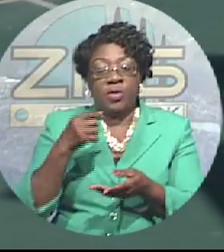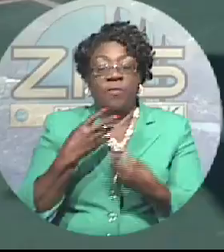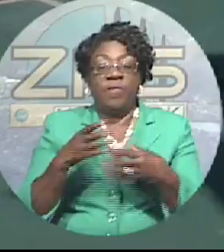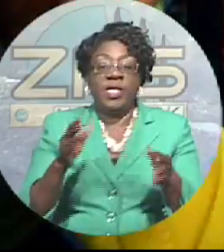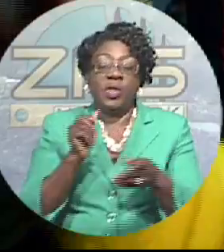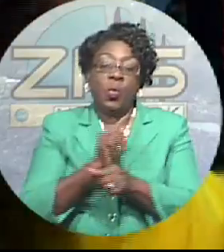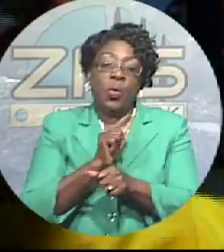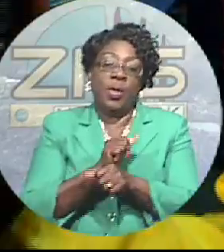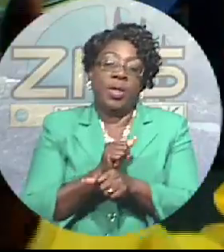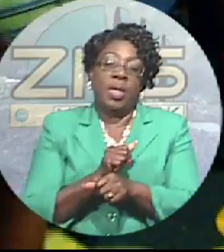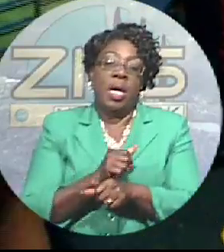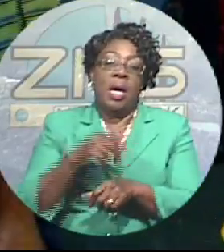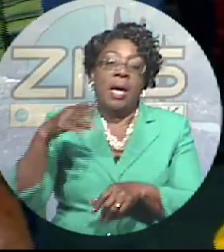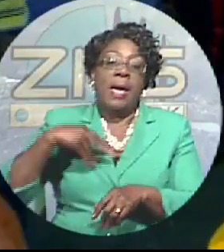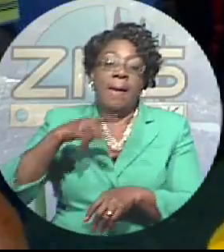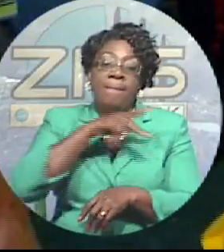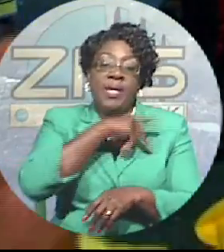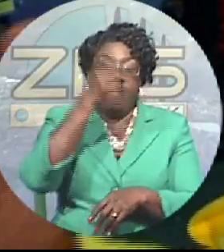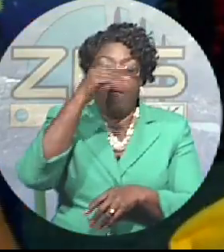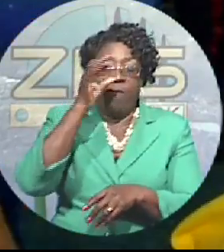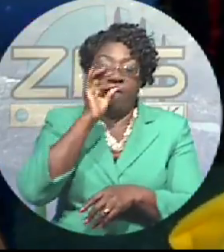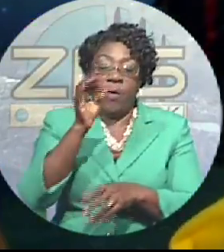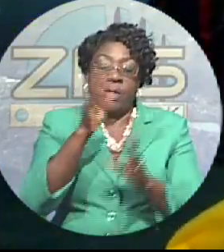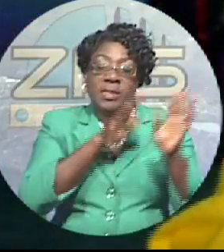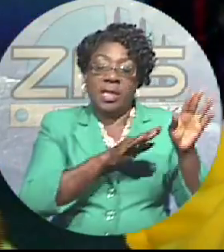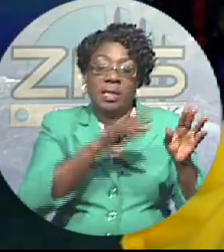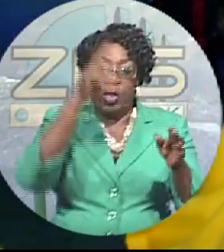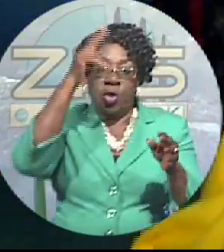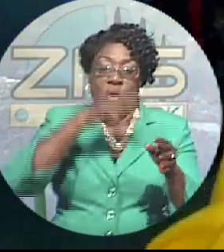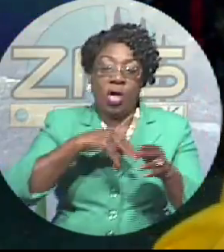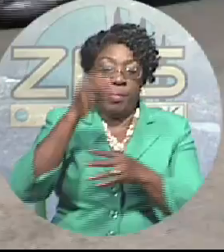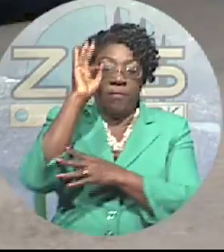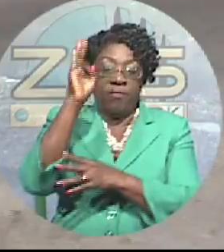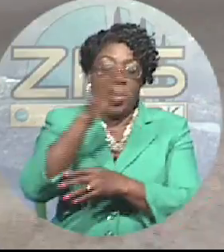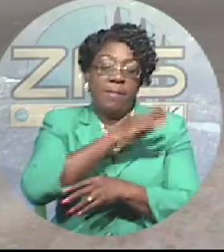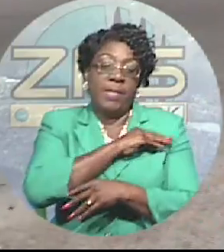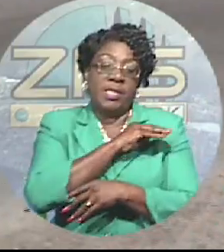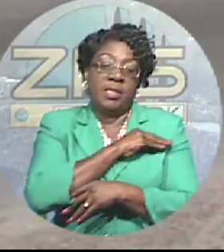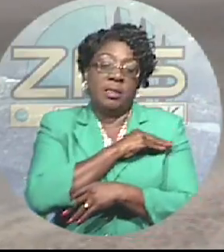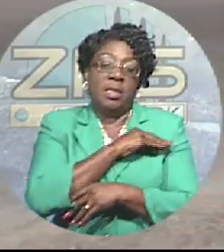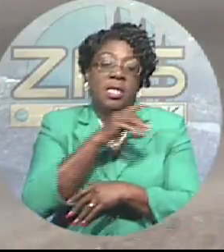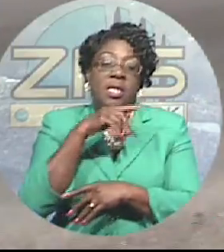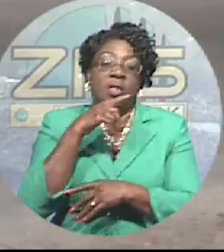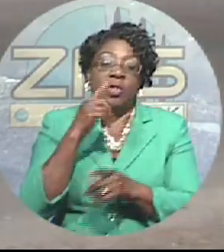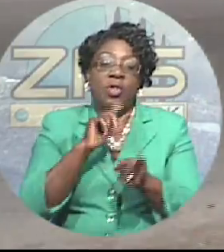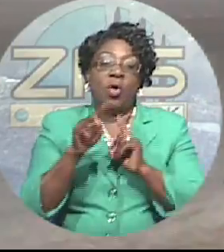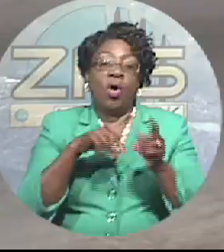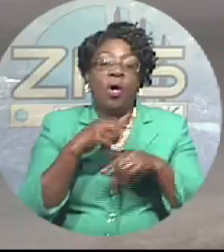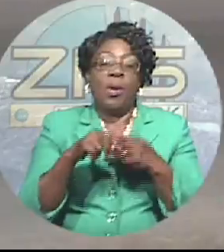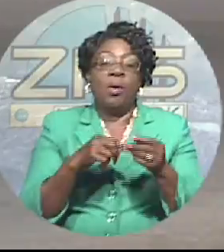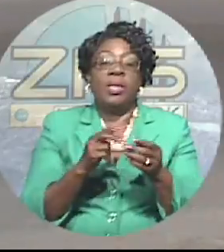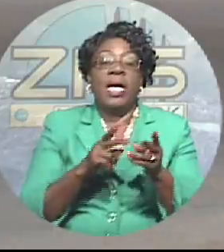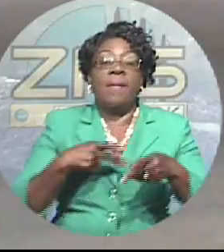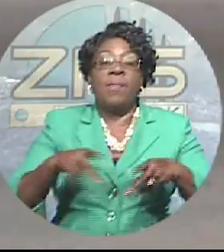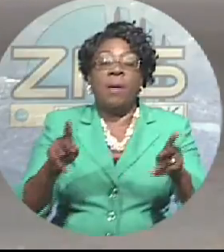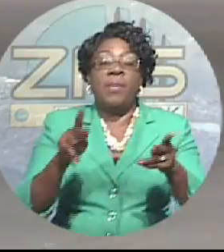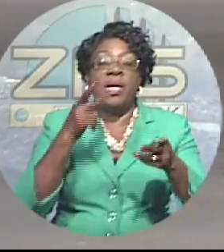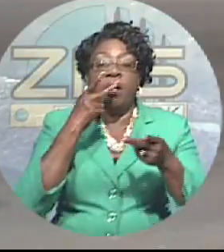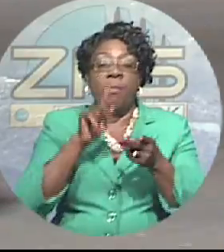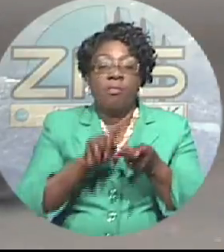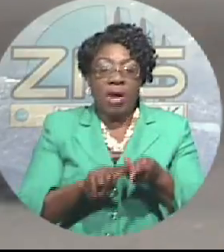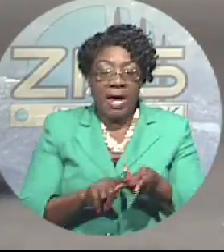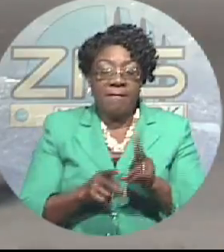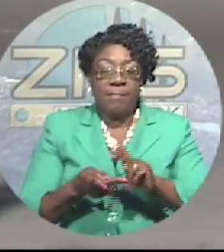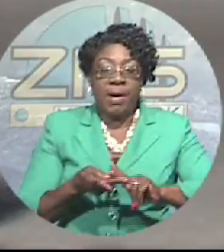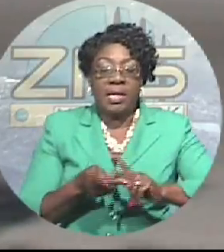the debt. Member of Parliament for Fox Hill, the Honourable Fred Mitchell, announced the engagement of a public-private partnership to upgrade infrastructure in the